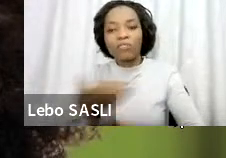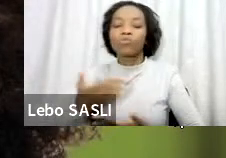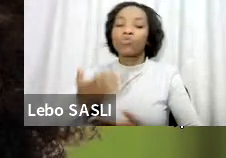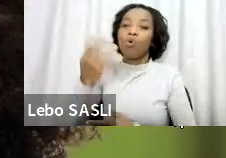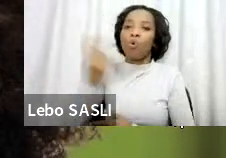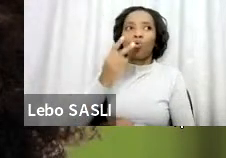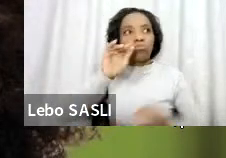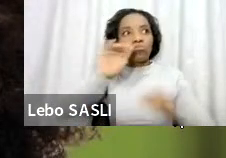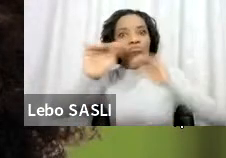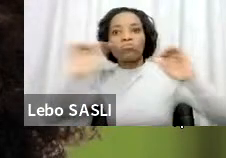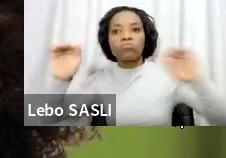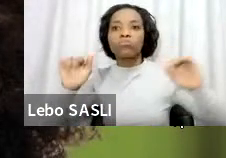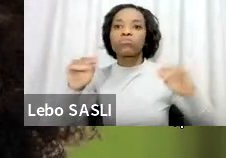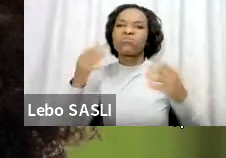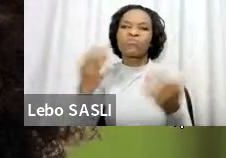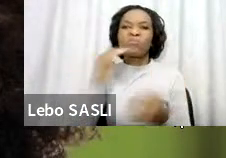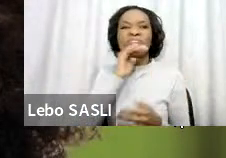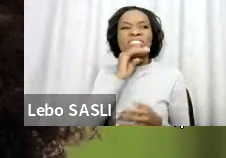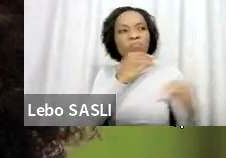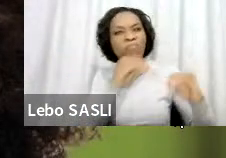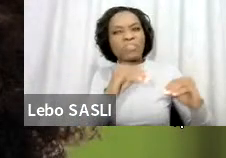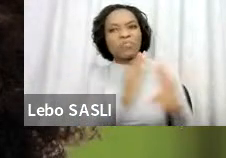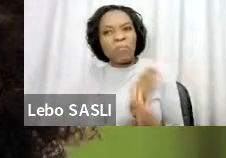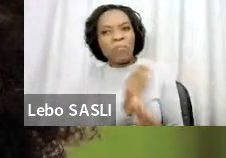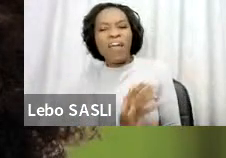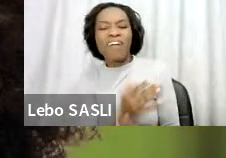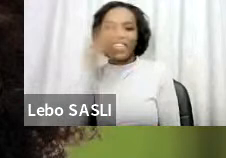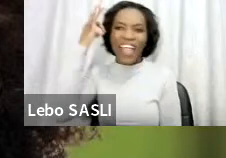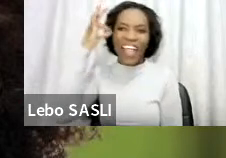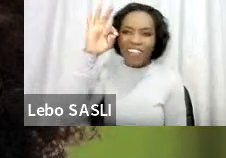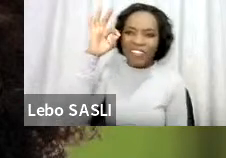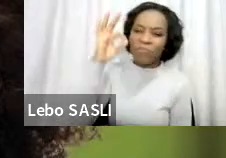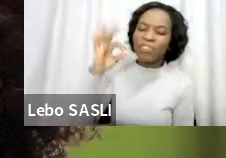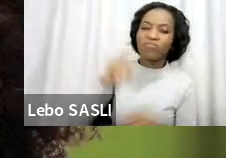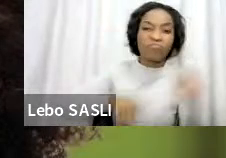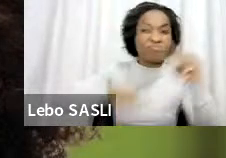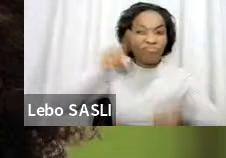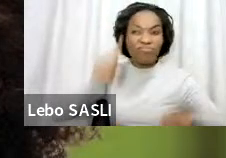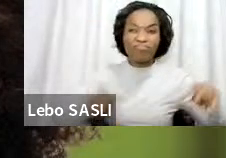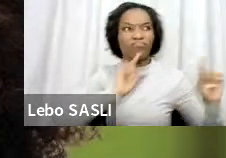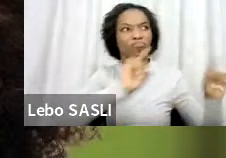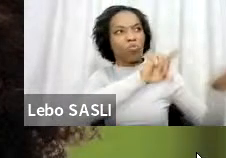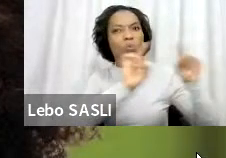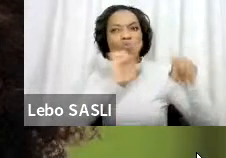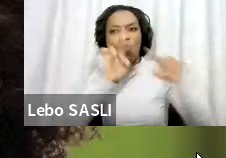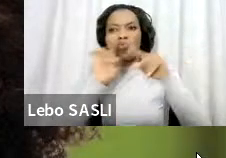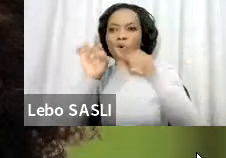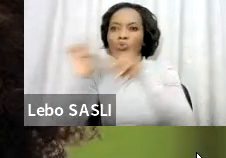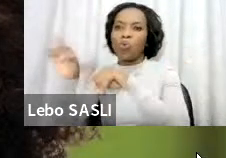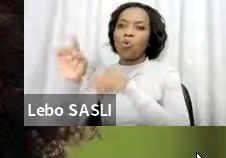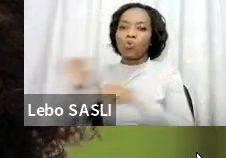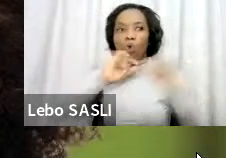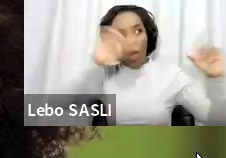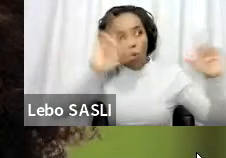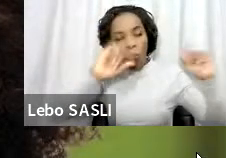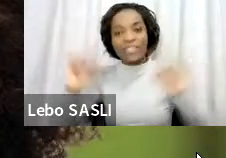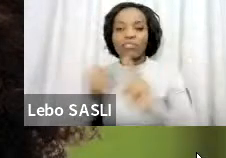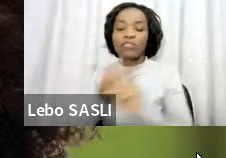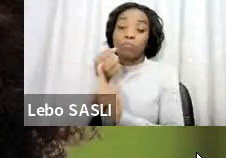private institutions, whether it's in business, government institutions, or recognized controlling bodies and